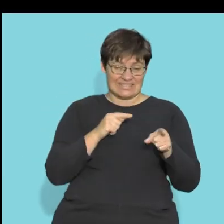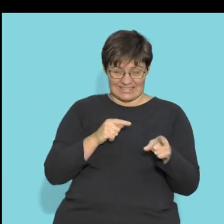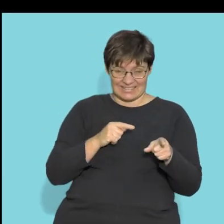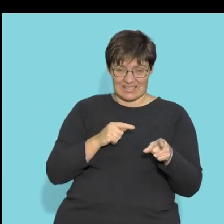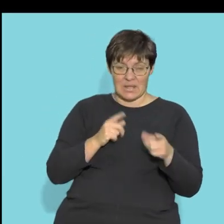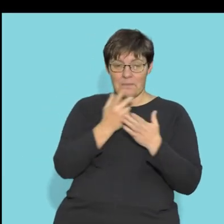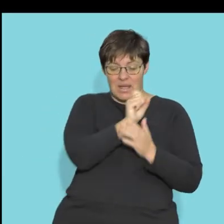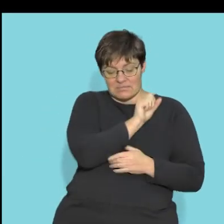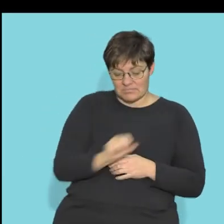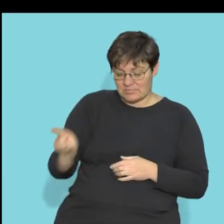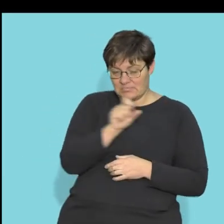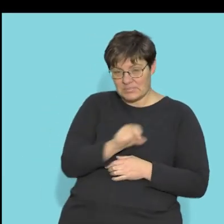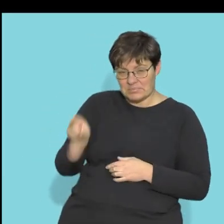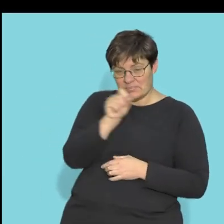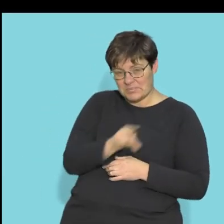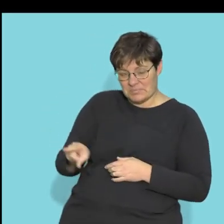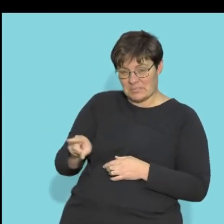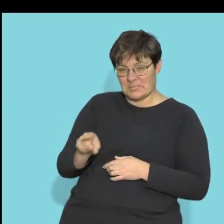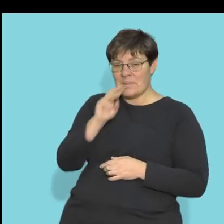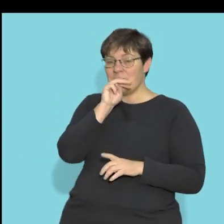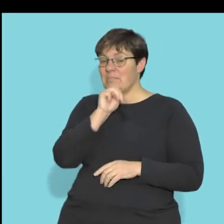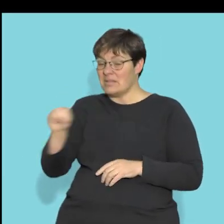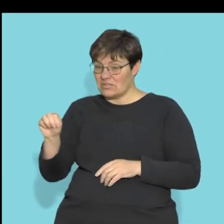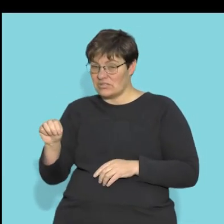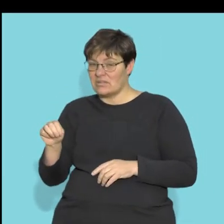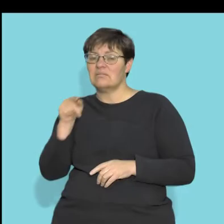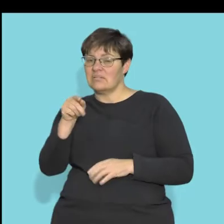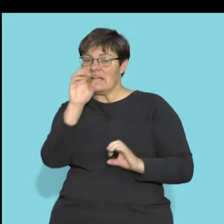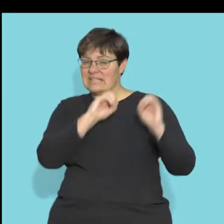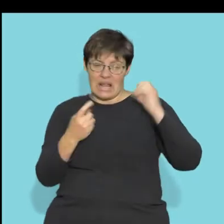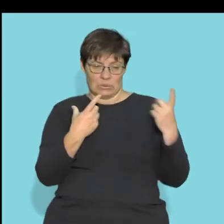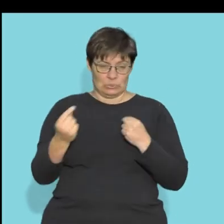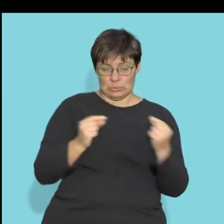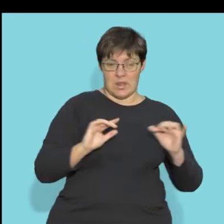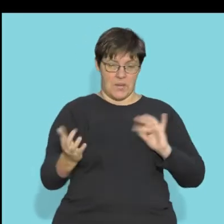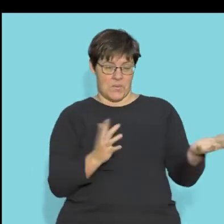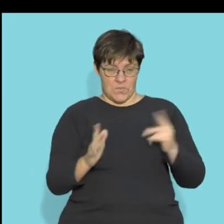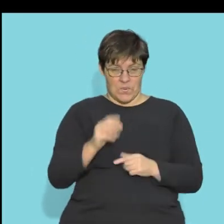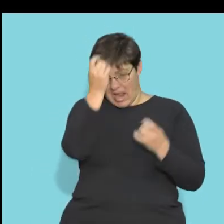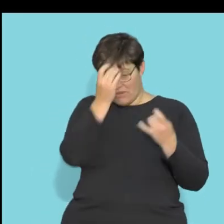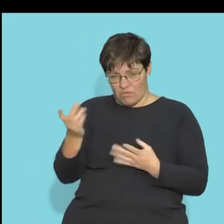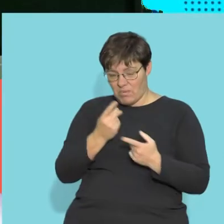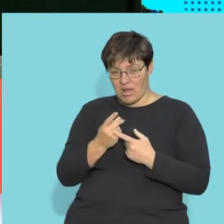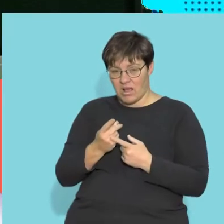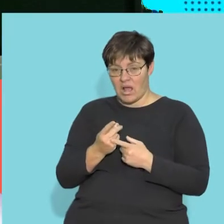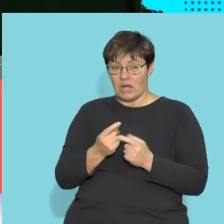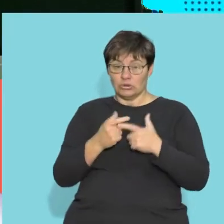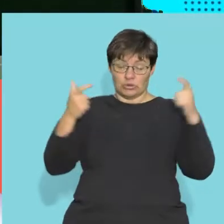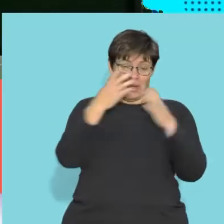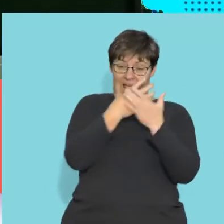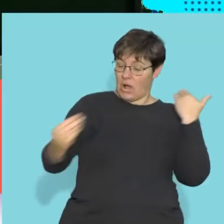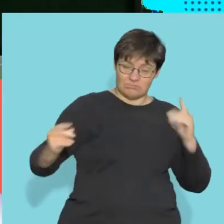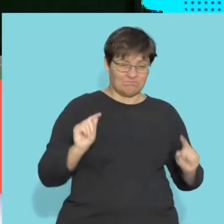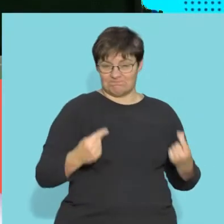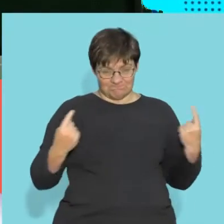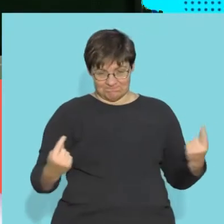send messages how the cell must do things. It's too big to move out. So we're going to need